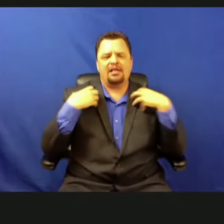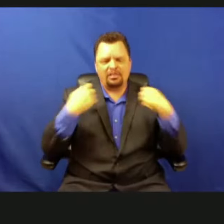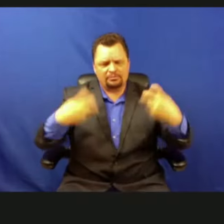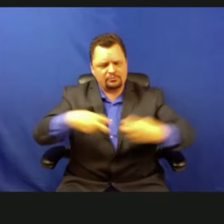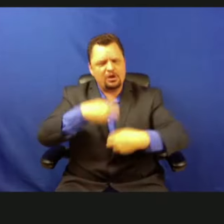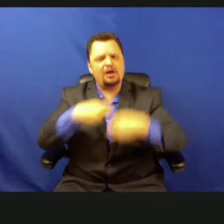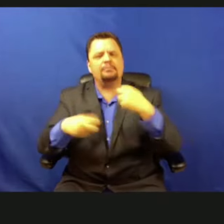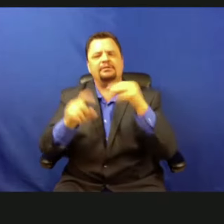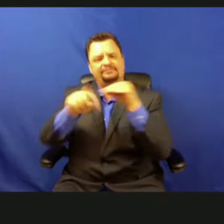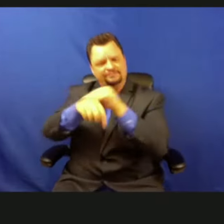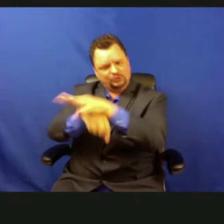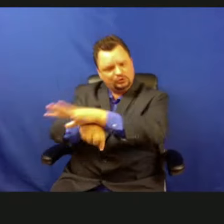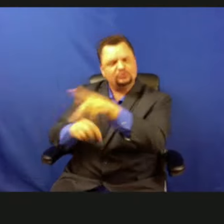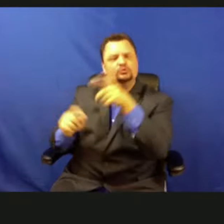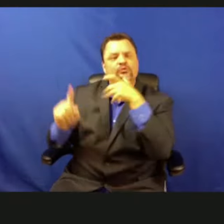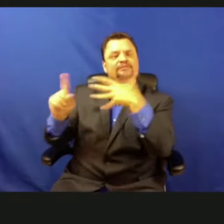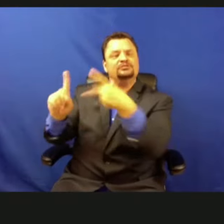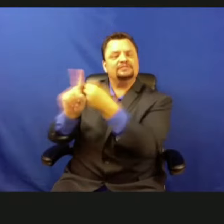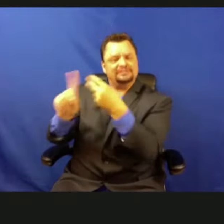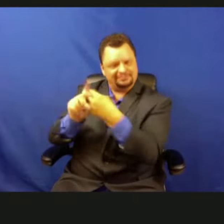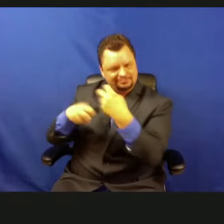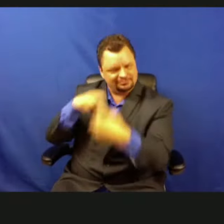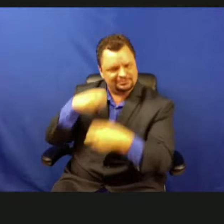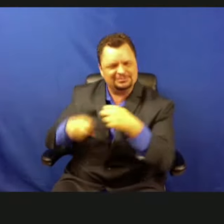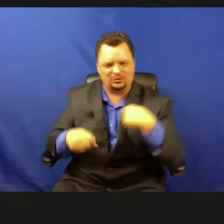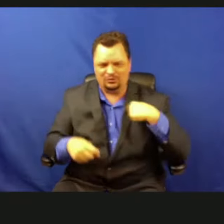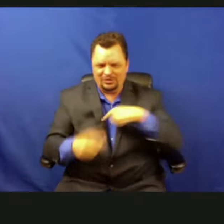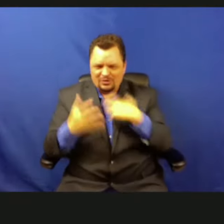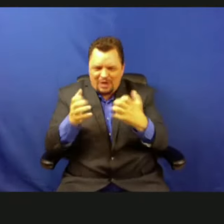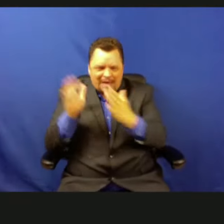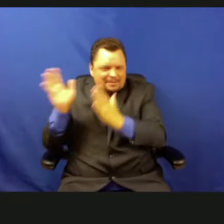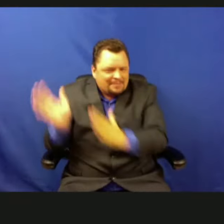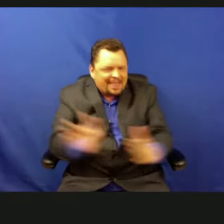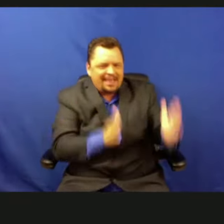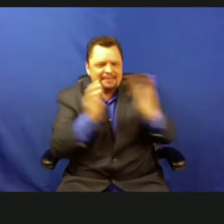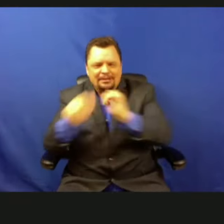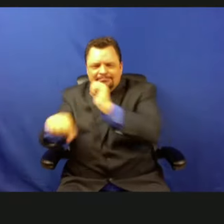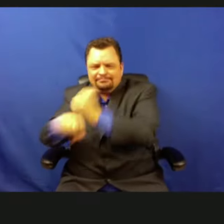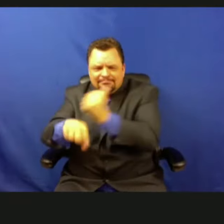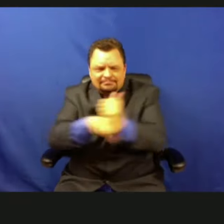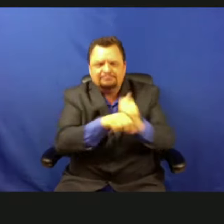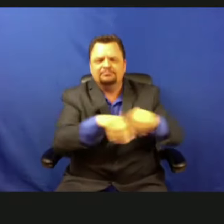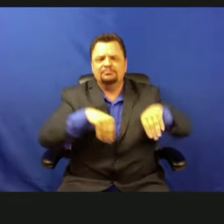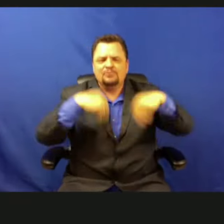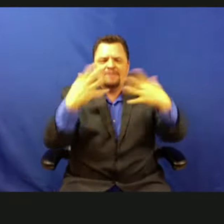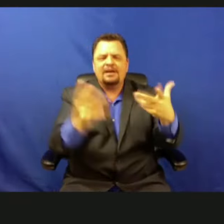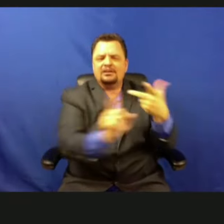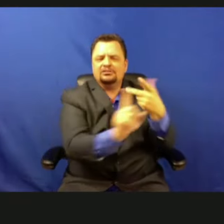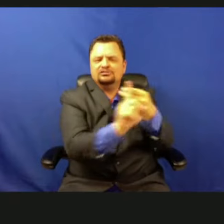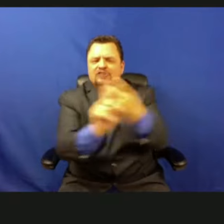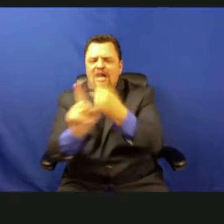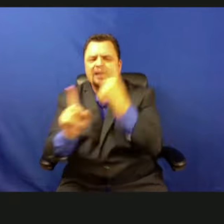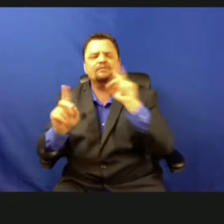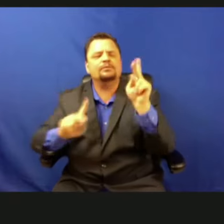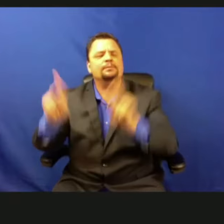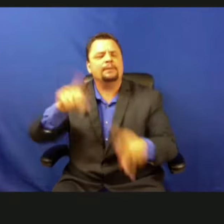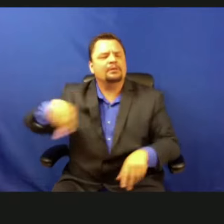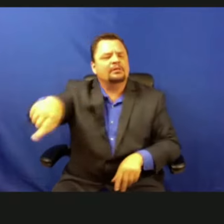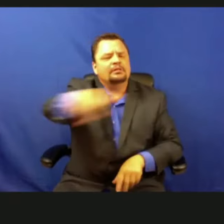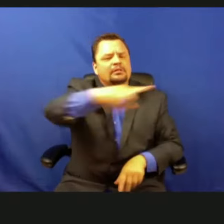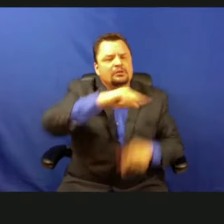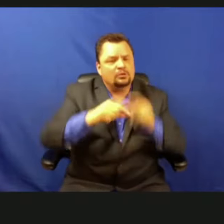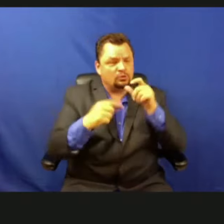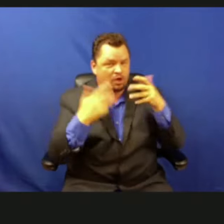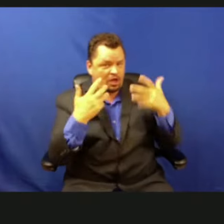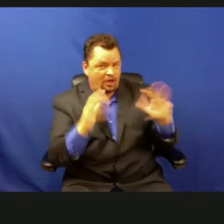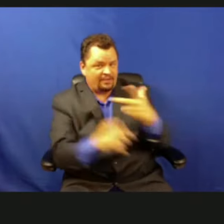plan to continue to offer the vaccination to those who are unvaccinated, while also offering boosters to those who want it